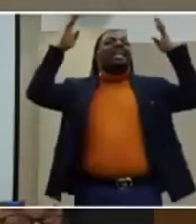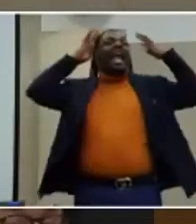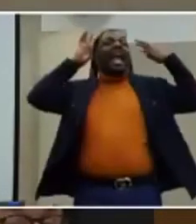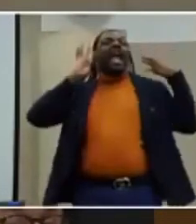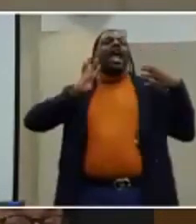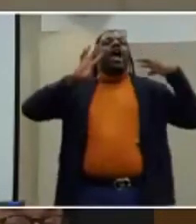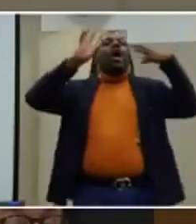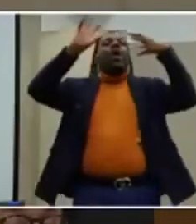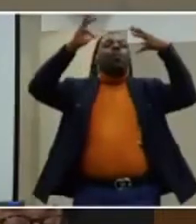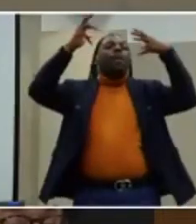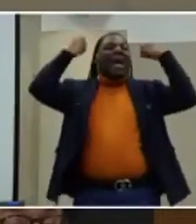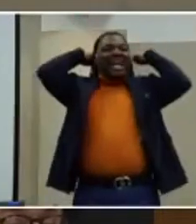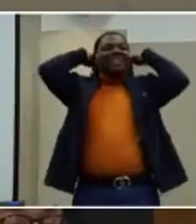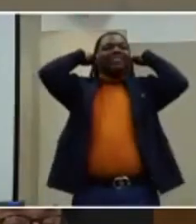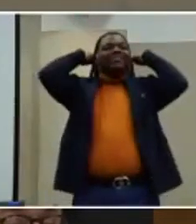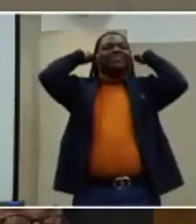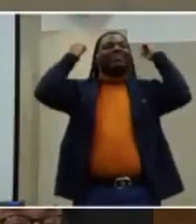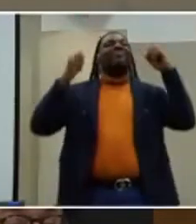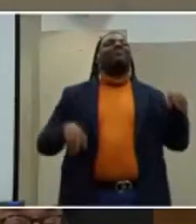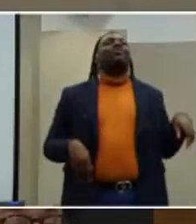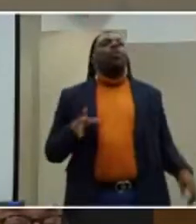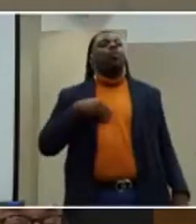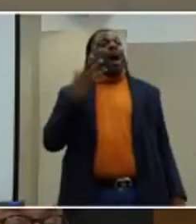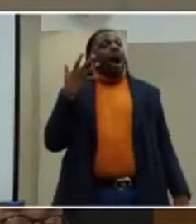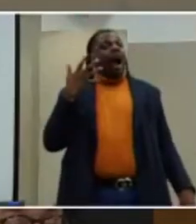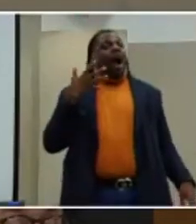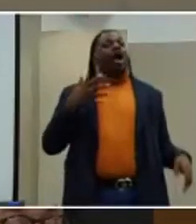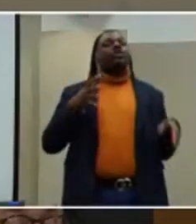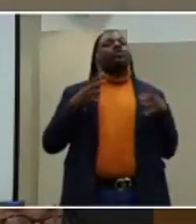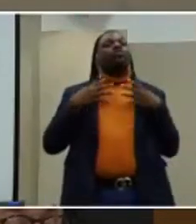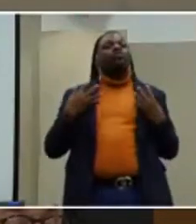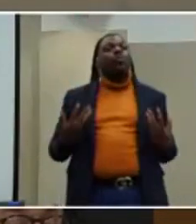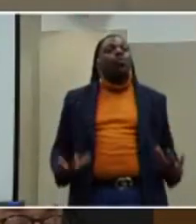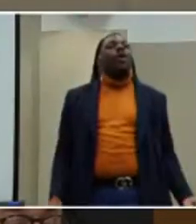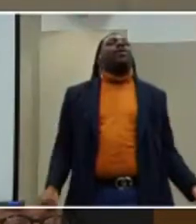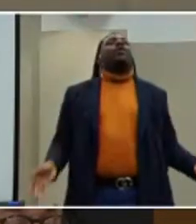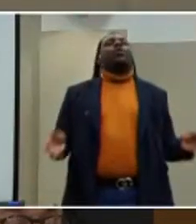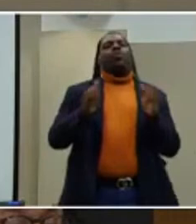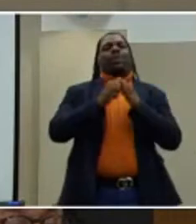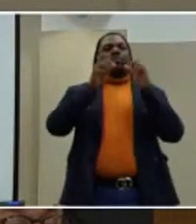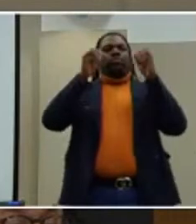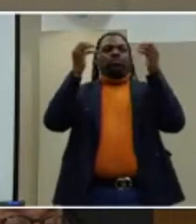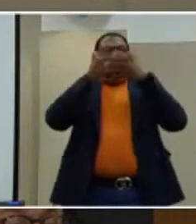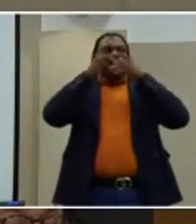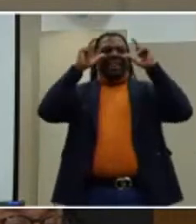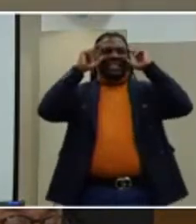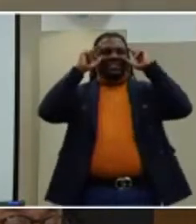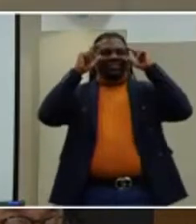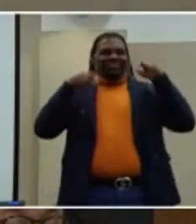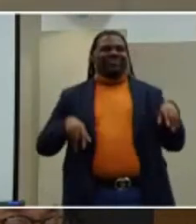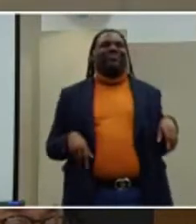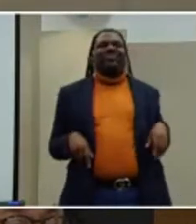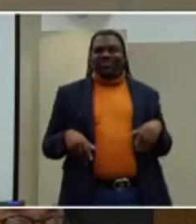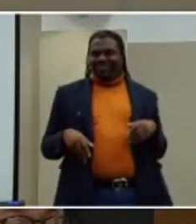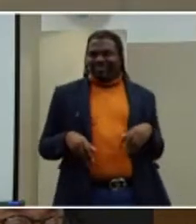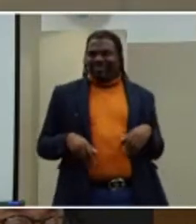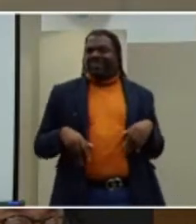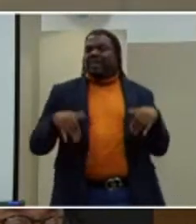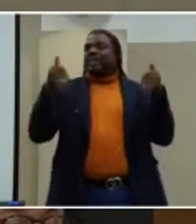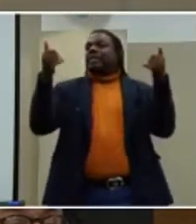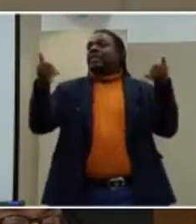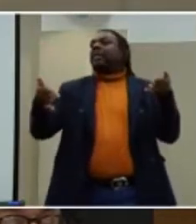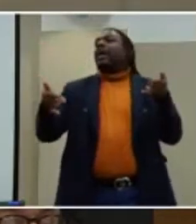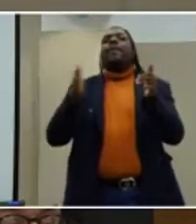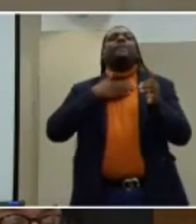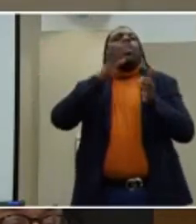back halfway today. I'm wearing a white sweater and dark rimmed glasses. So today I'm here in